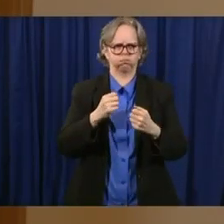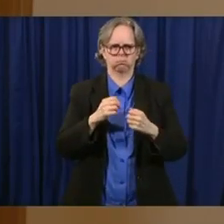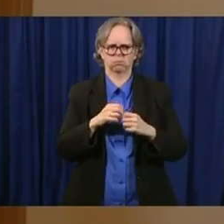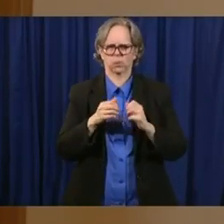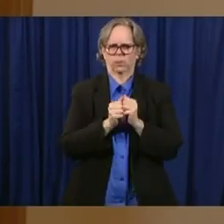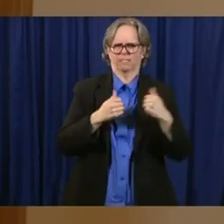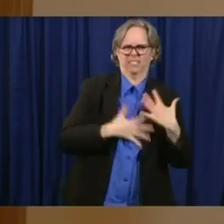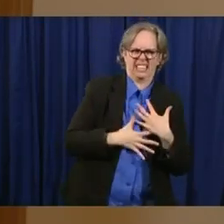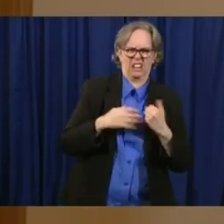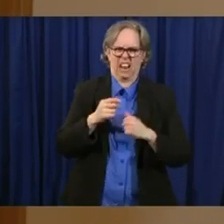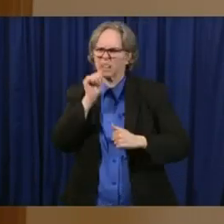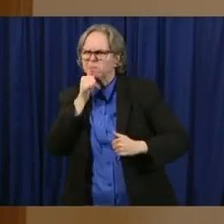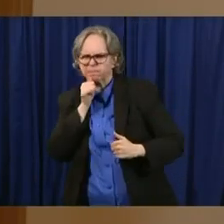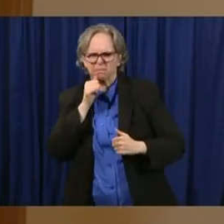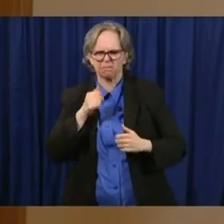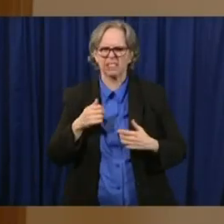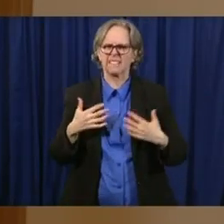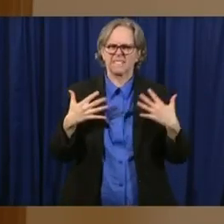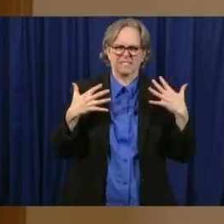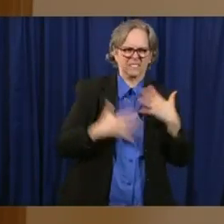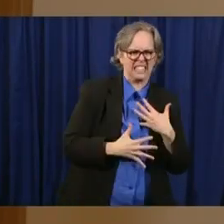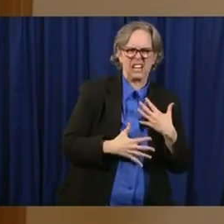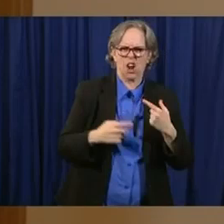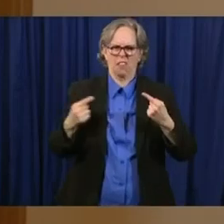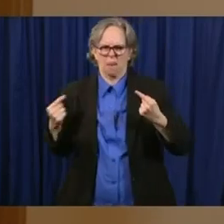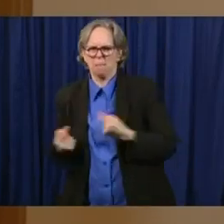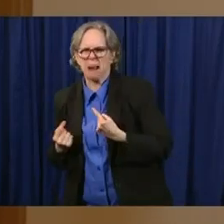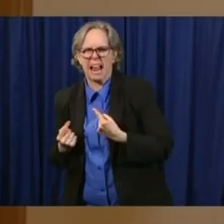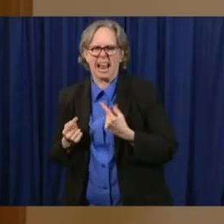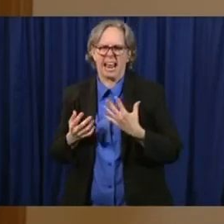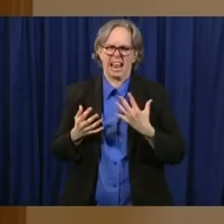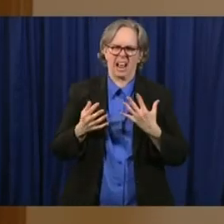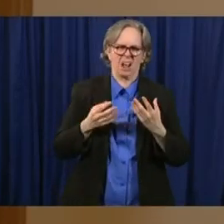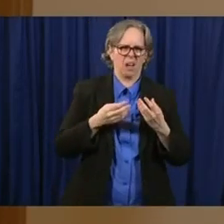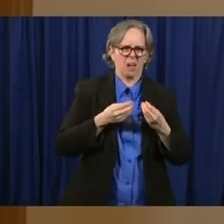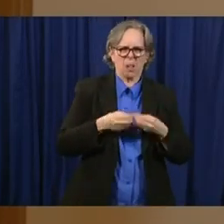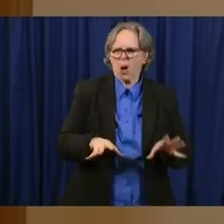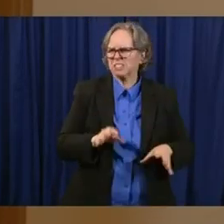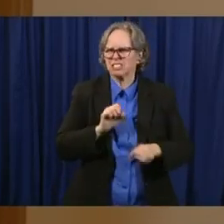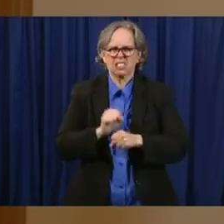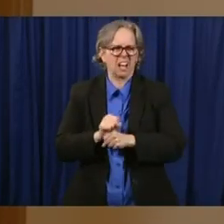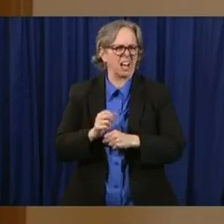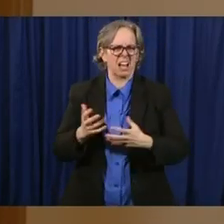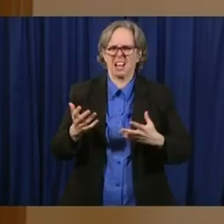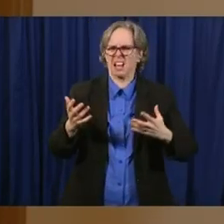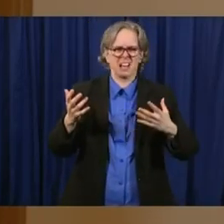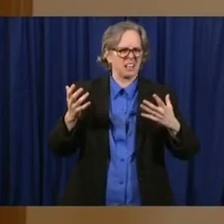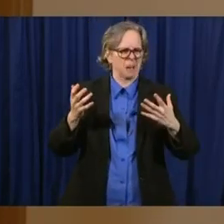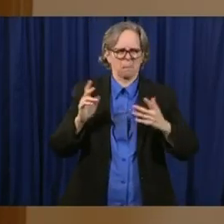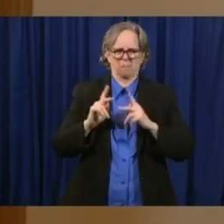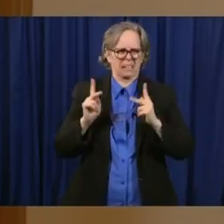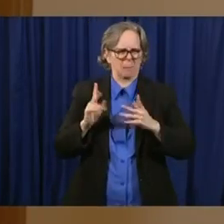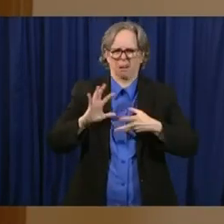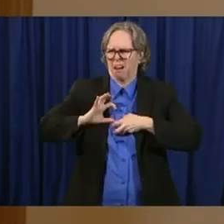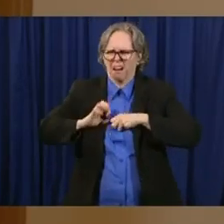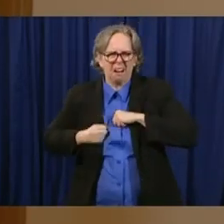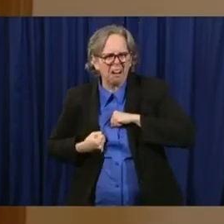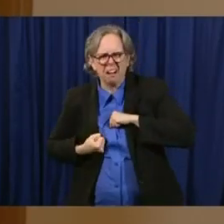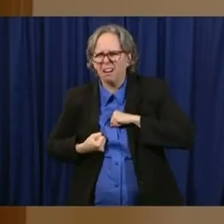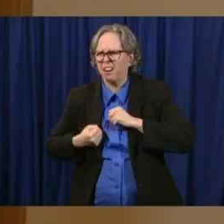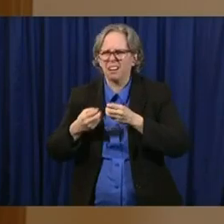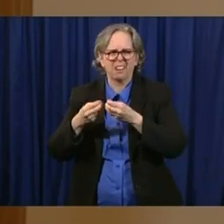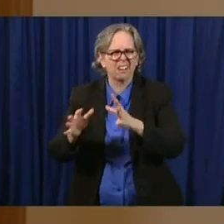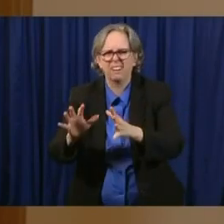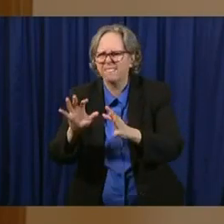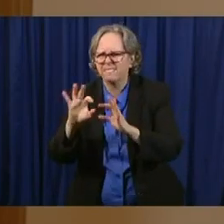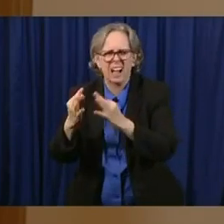the pain many of us are going through, from losses of jobs to things. And he said in his column, this is about